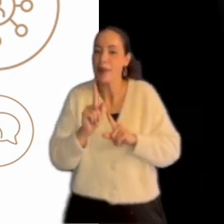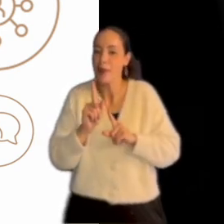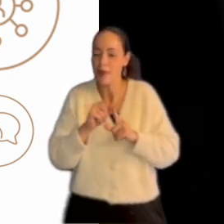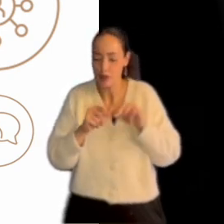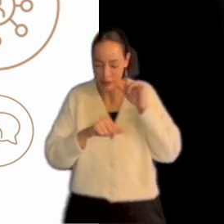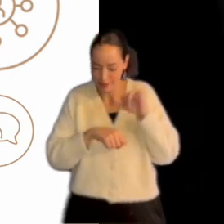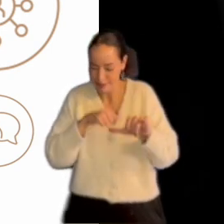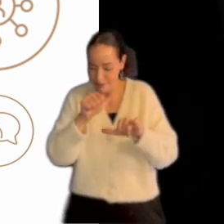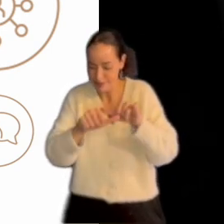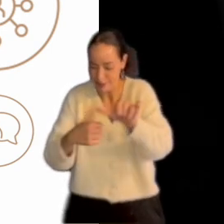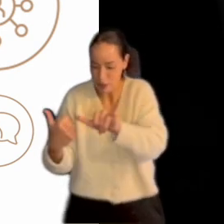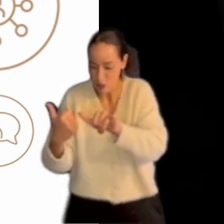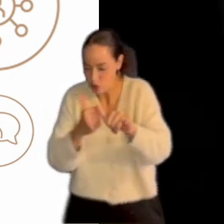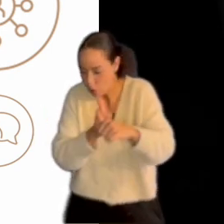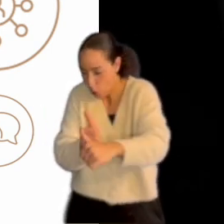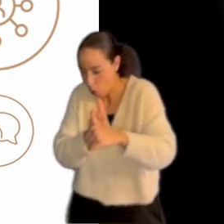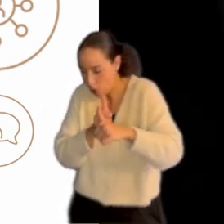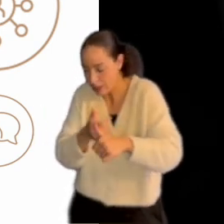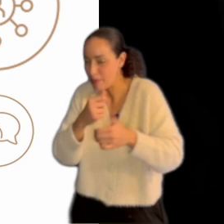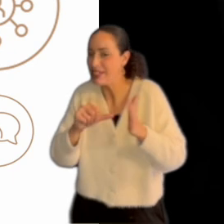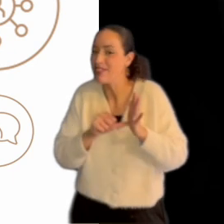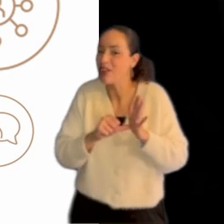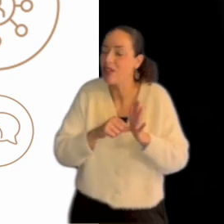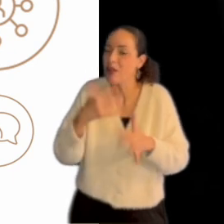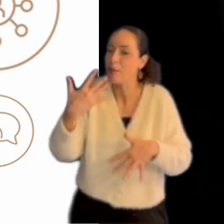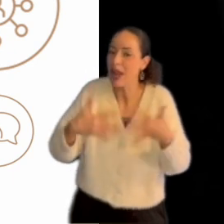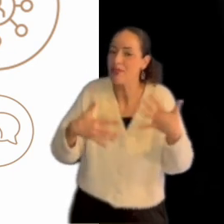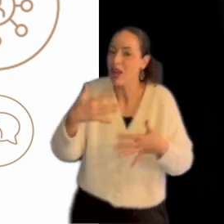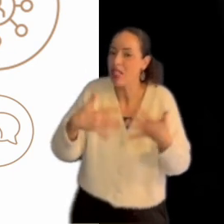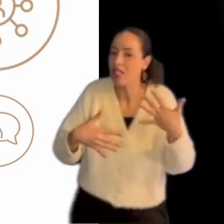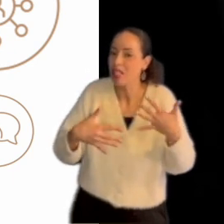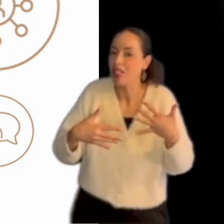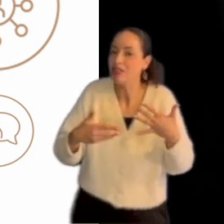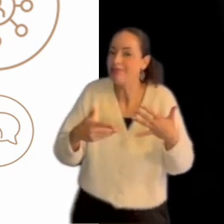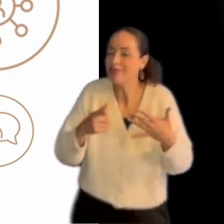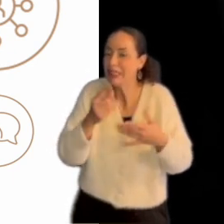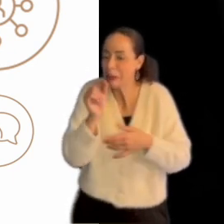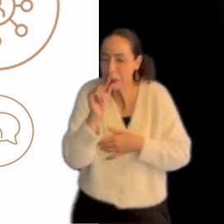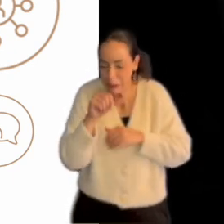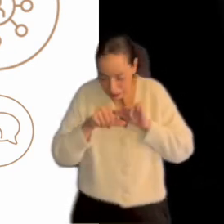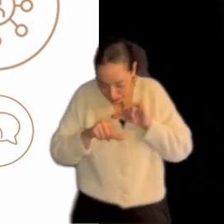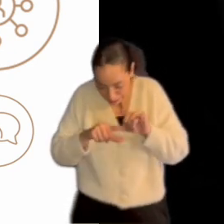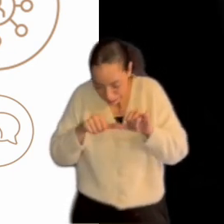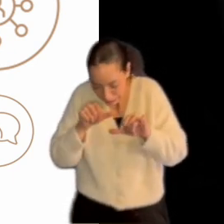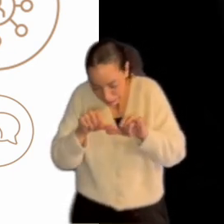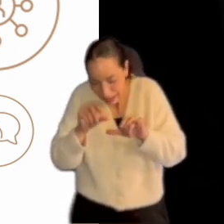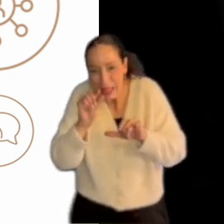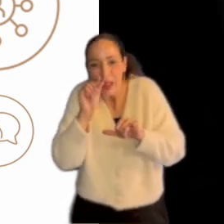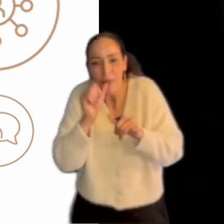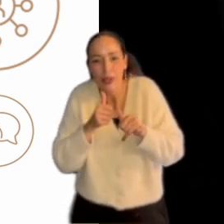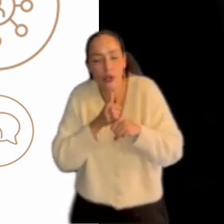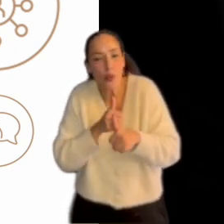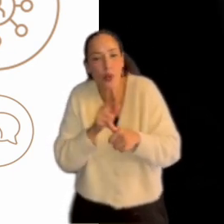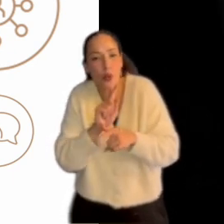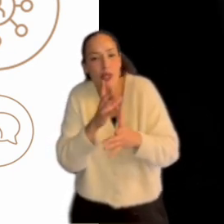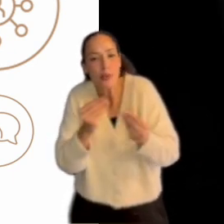this presents a challenge and must be managed with compassion and empathy, it likewise offers an opportunity for reflection and